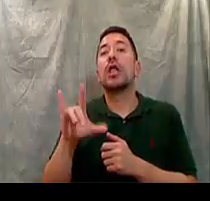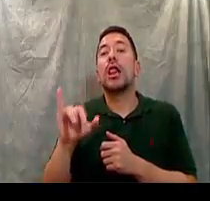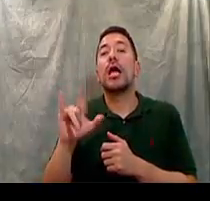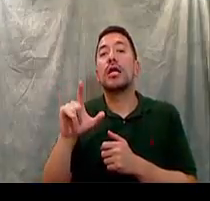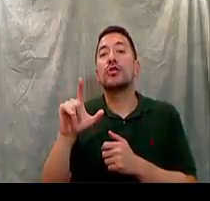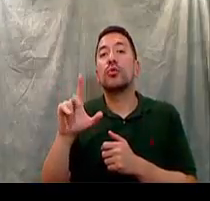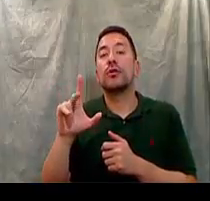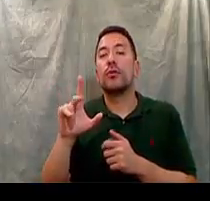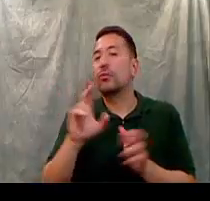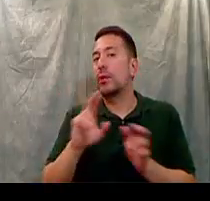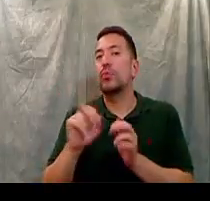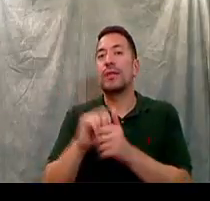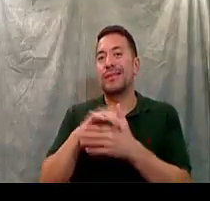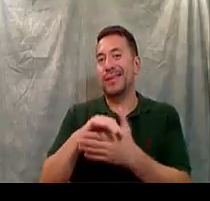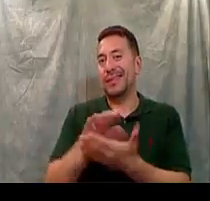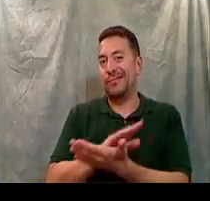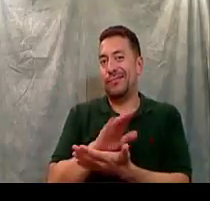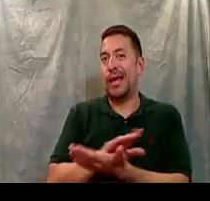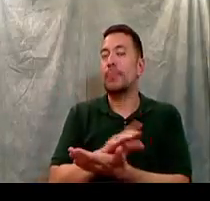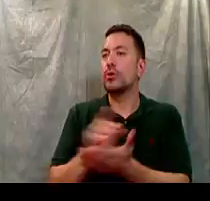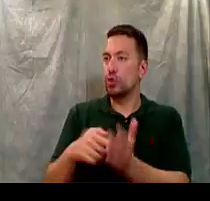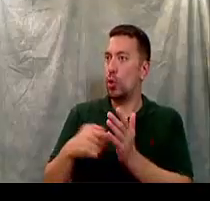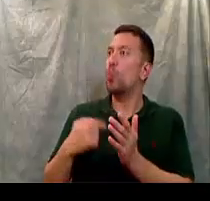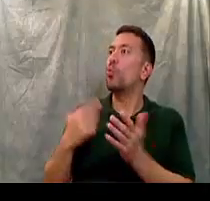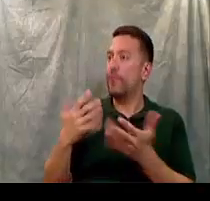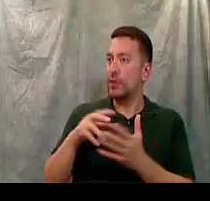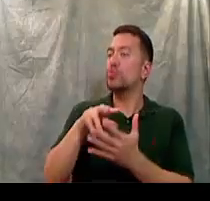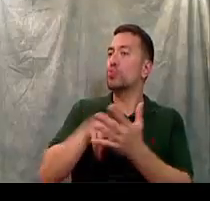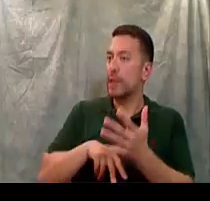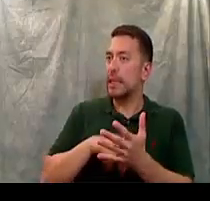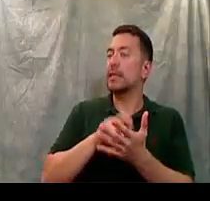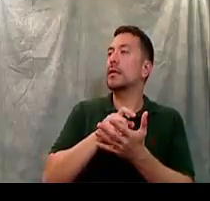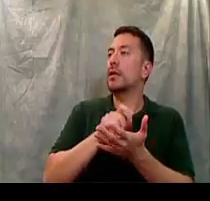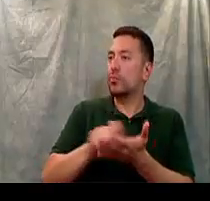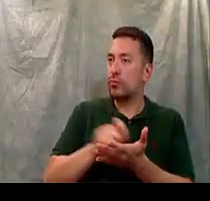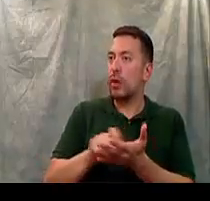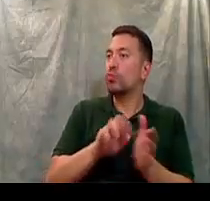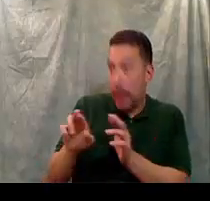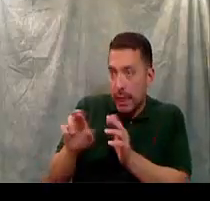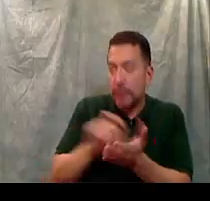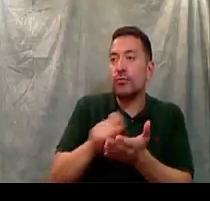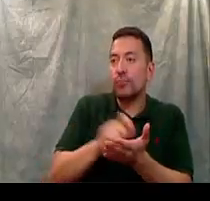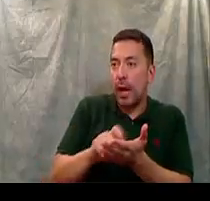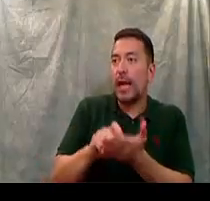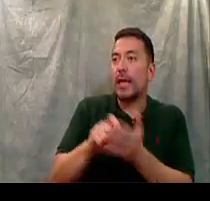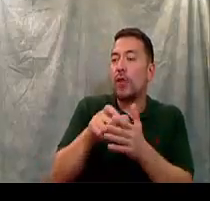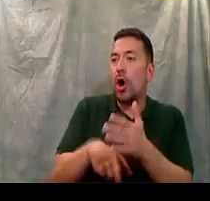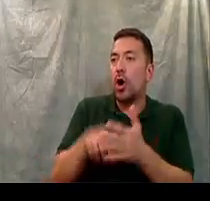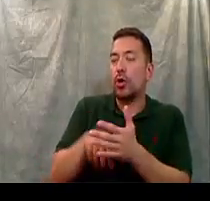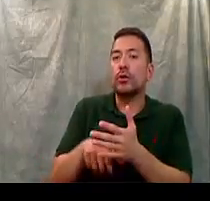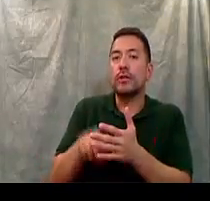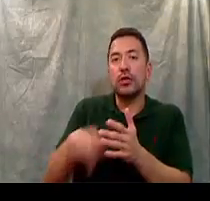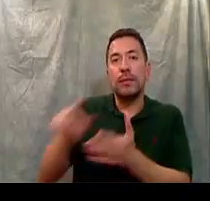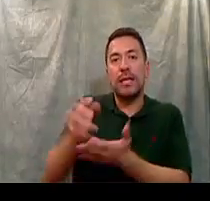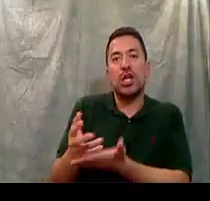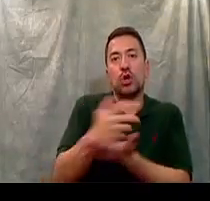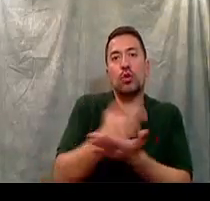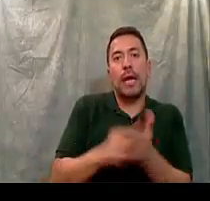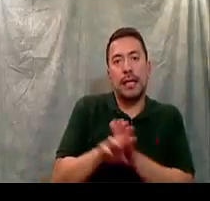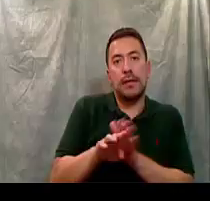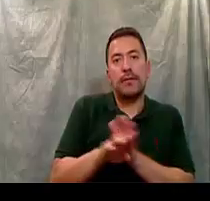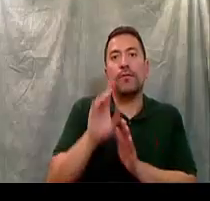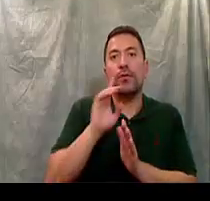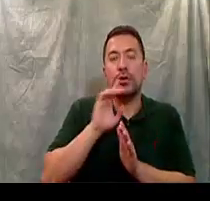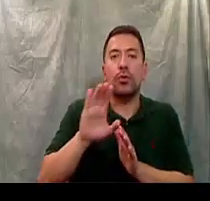showing that you've been reading and starting to write about the literature articles that you're curating in your literature review analysis sheet. More to come on the